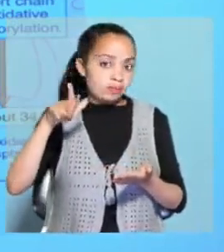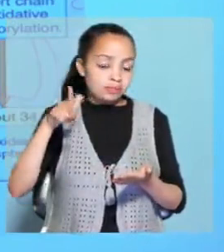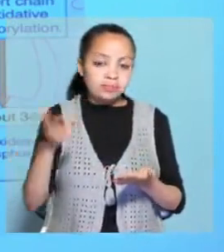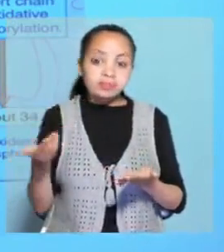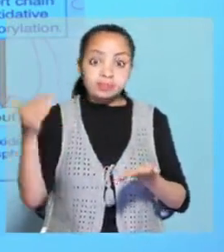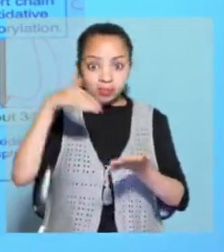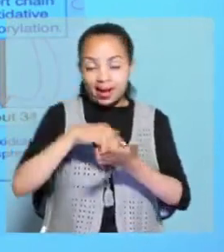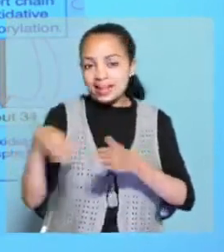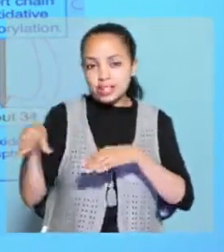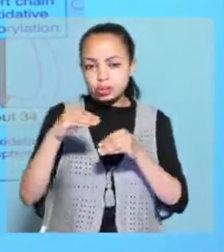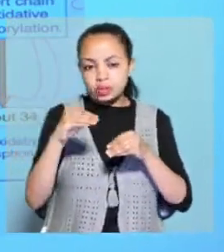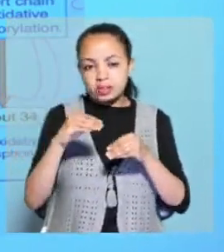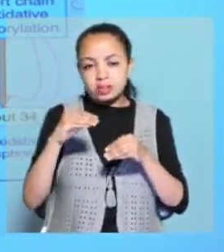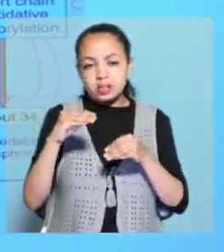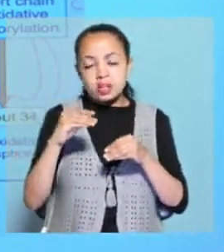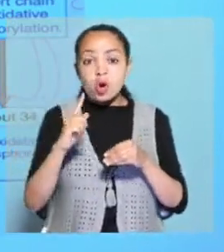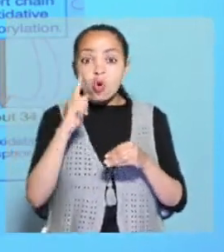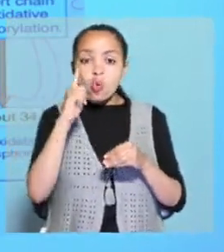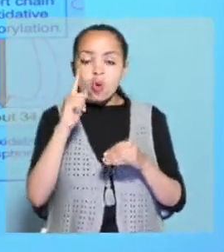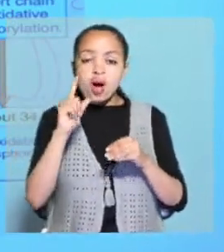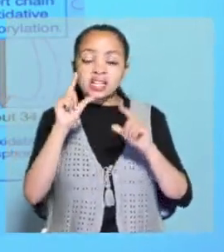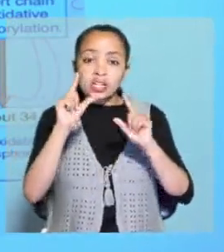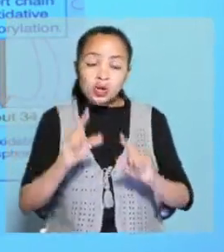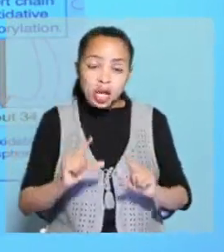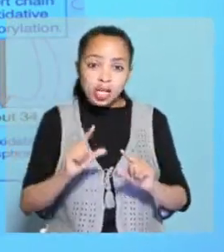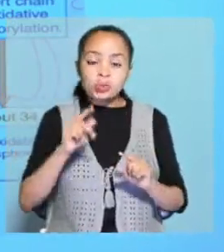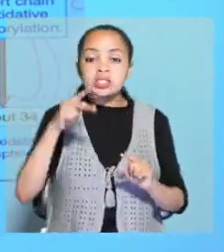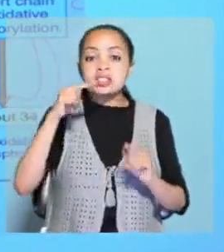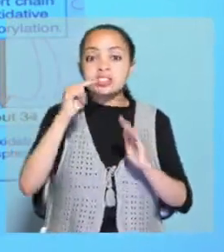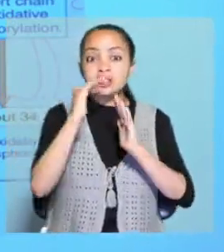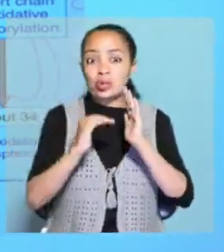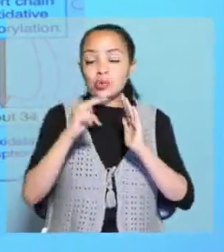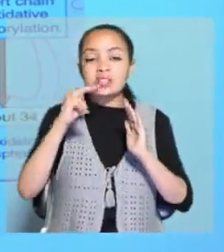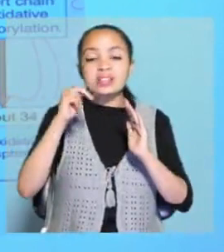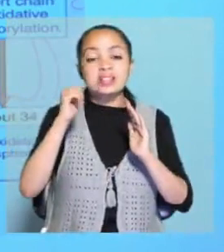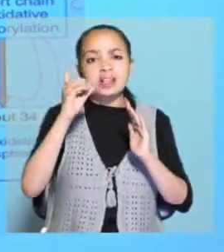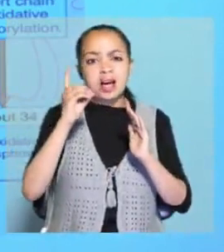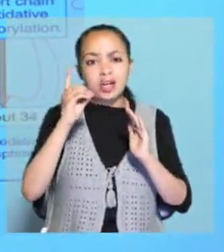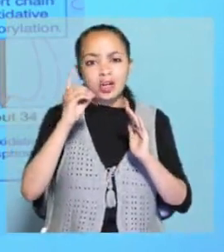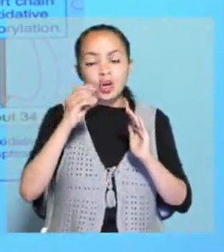Hint again, student. When one reduced NAD molecule become oxidized,